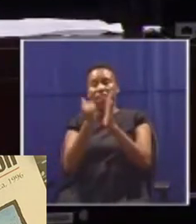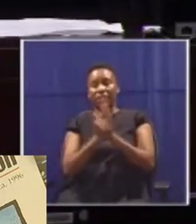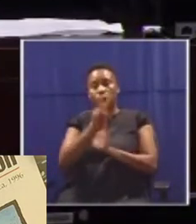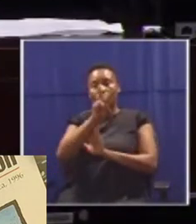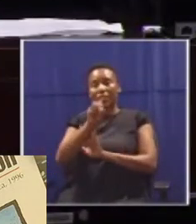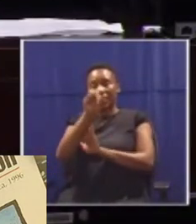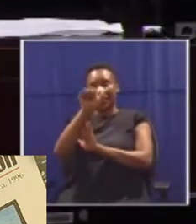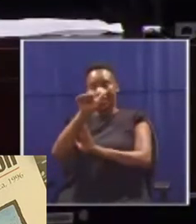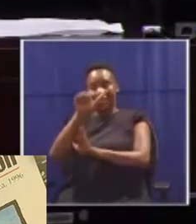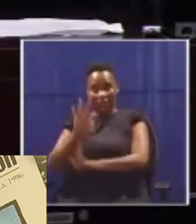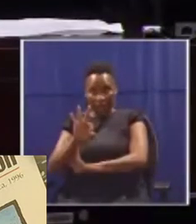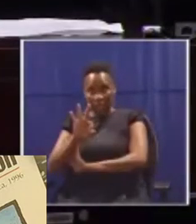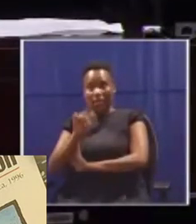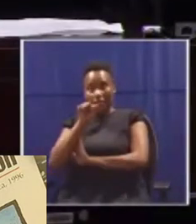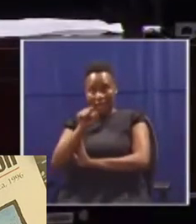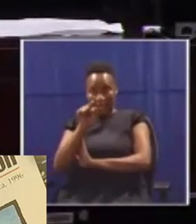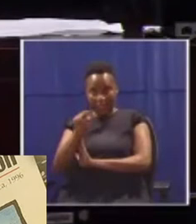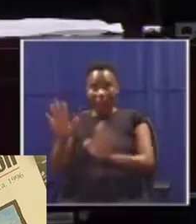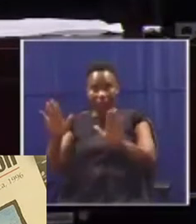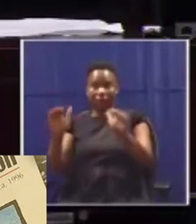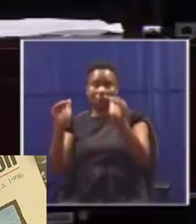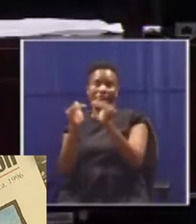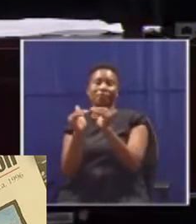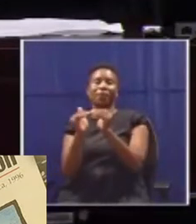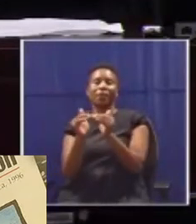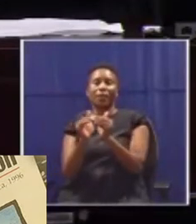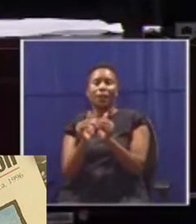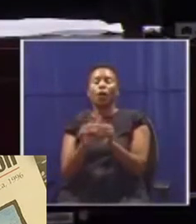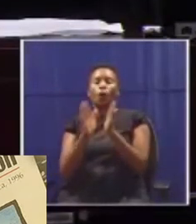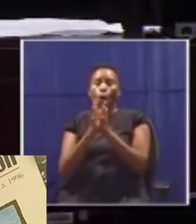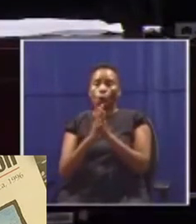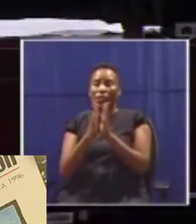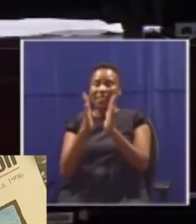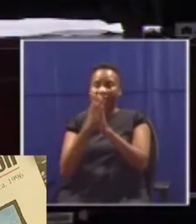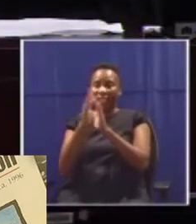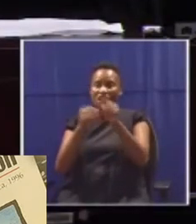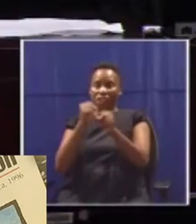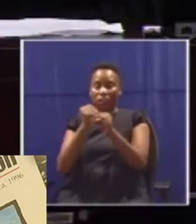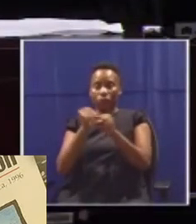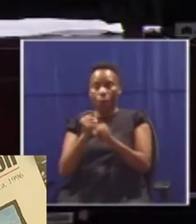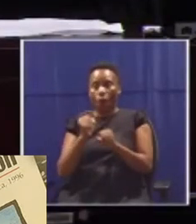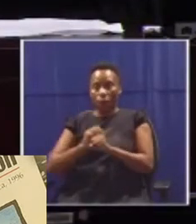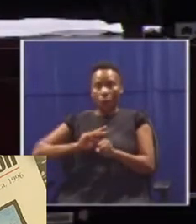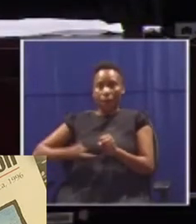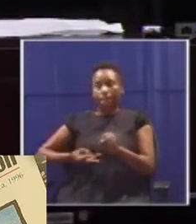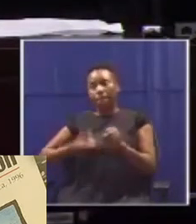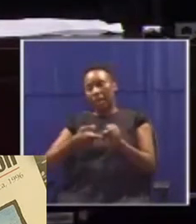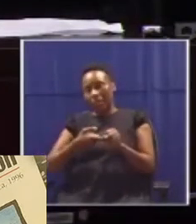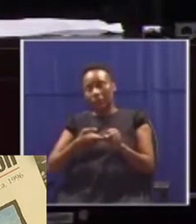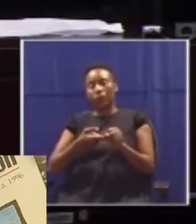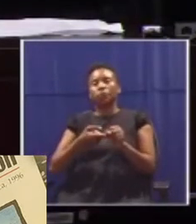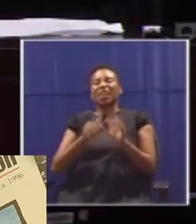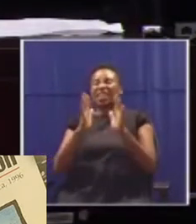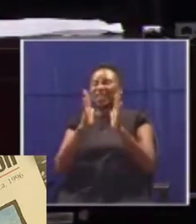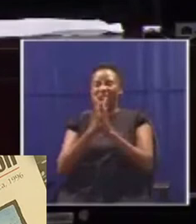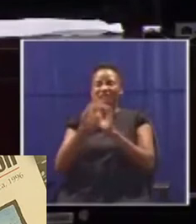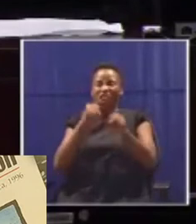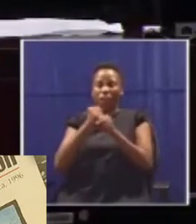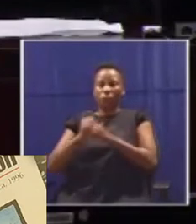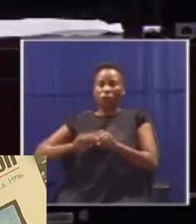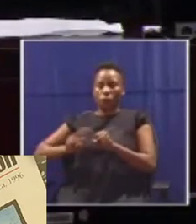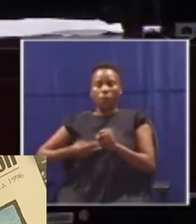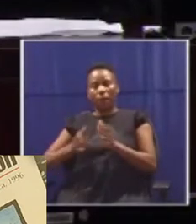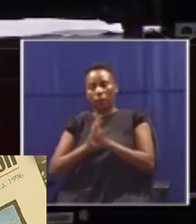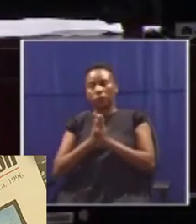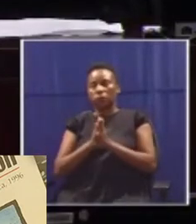its self-sustainability goal, or the Decade of Africa Women's Economic and Financial Inclusion 2020